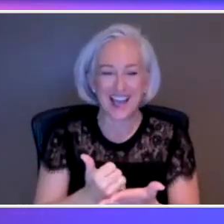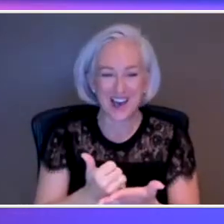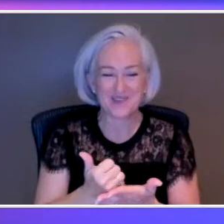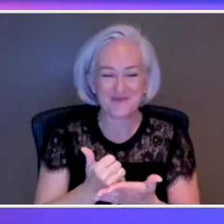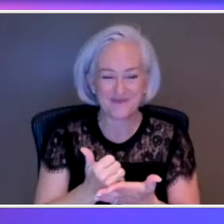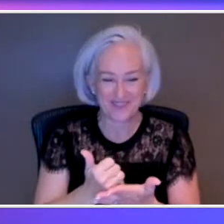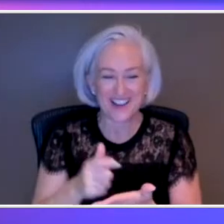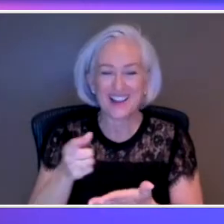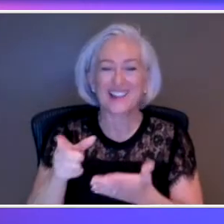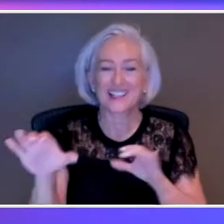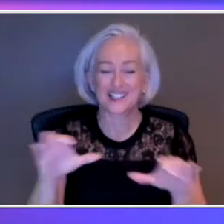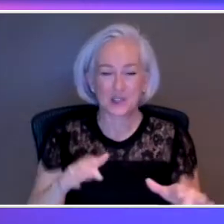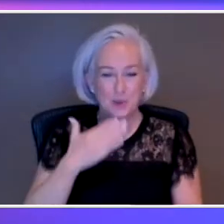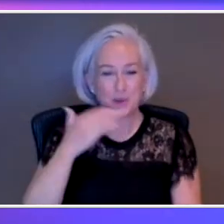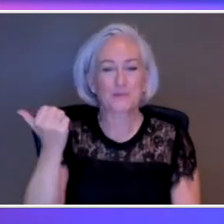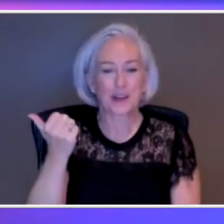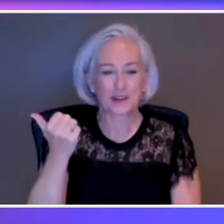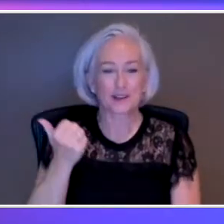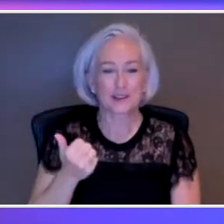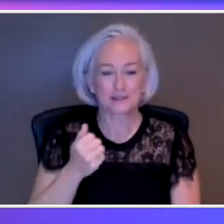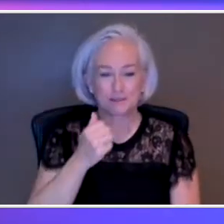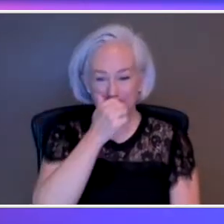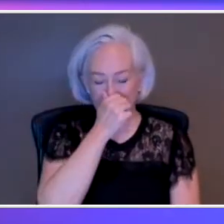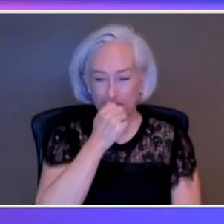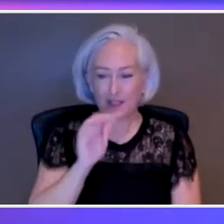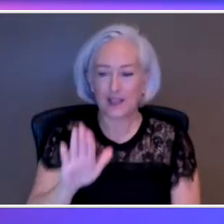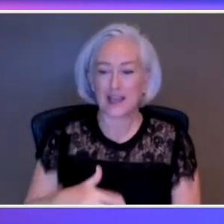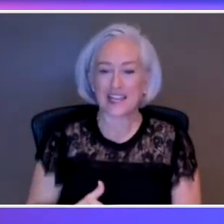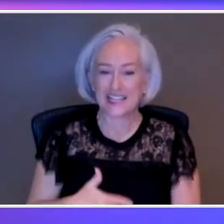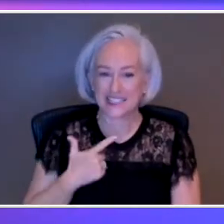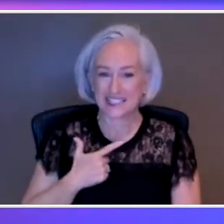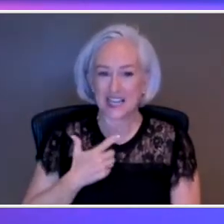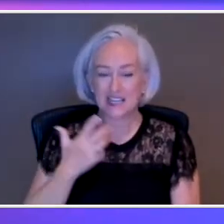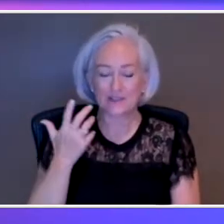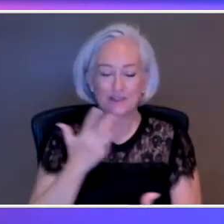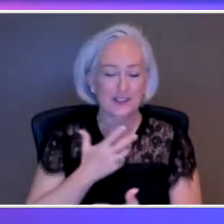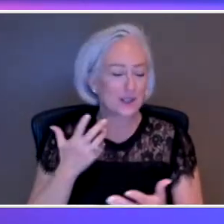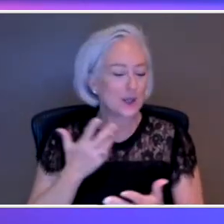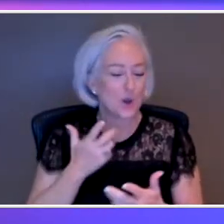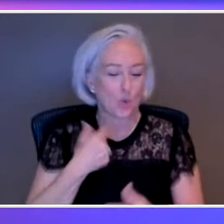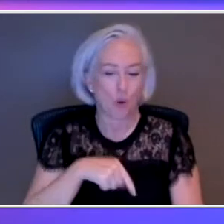doing better. Quality of life is a huge, huge thing. So